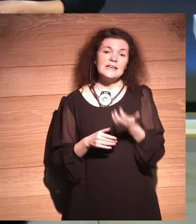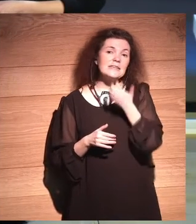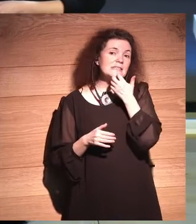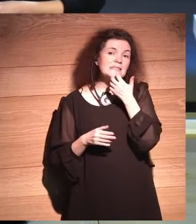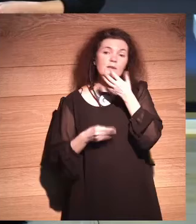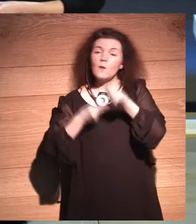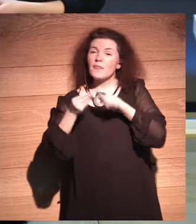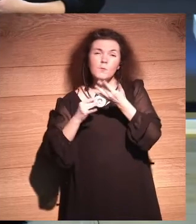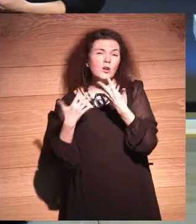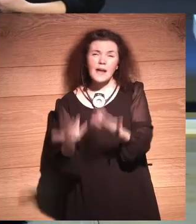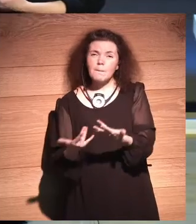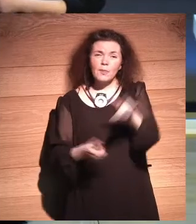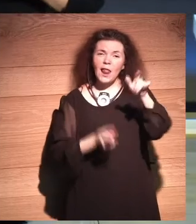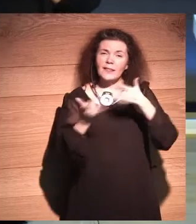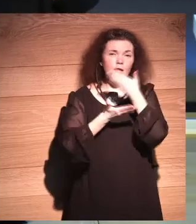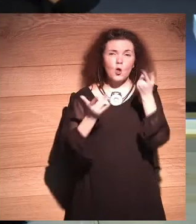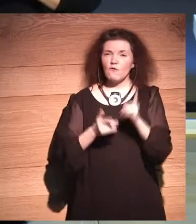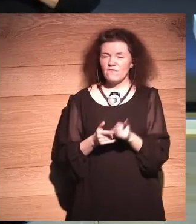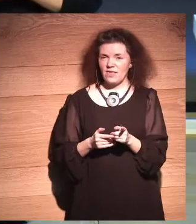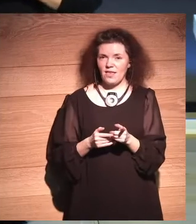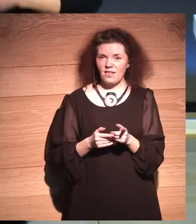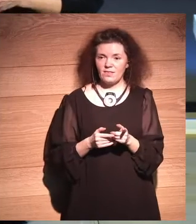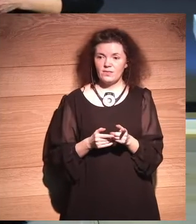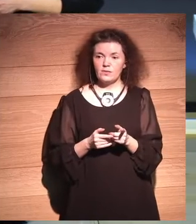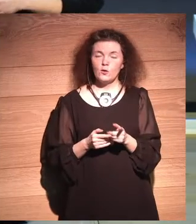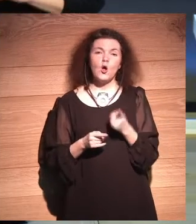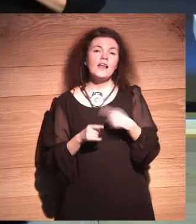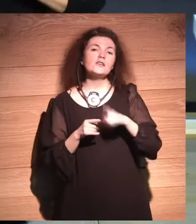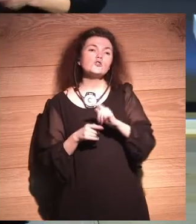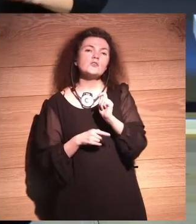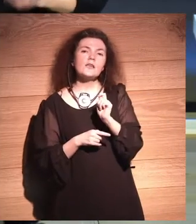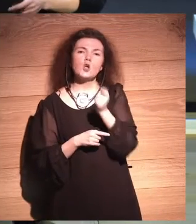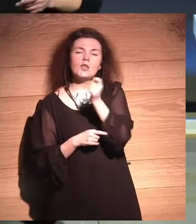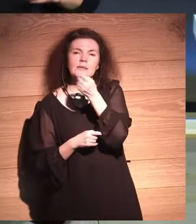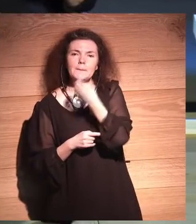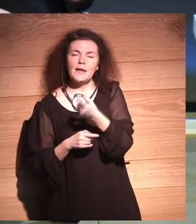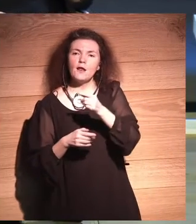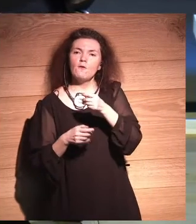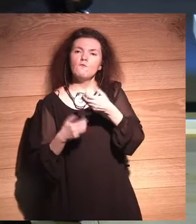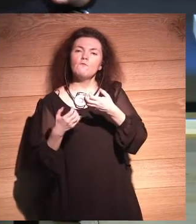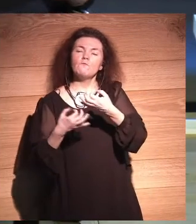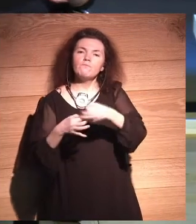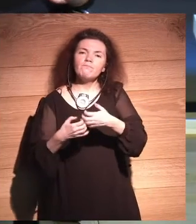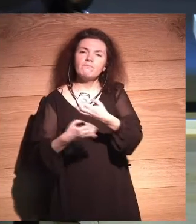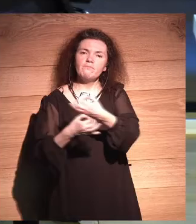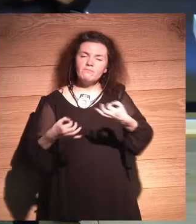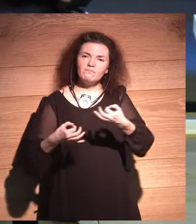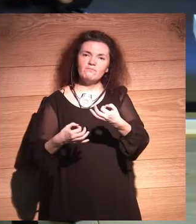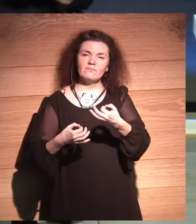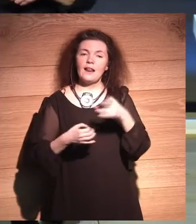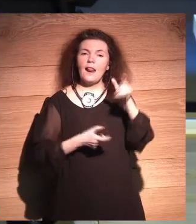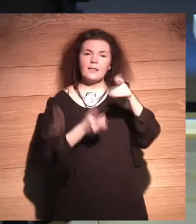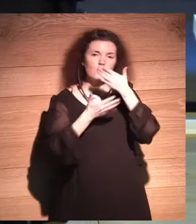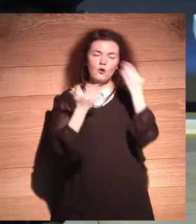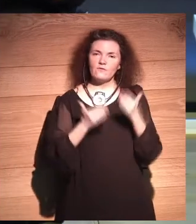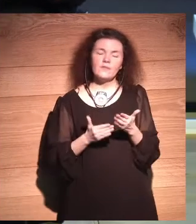doing things. And that's going to mean working in new ways. And that is a fundamental mindset shift. Last point